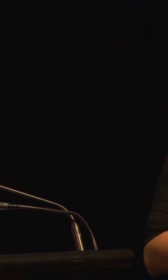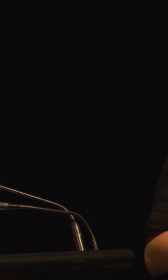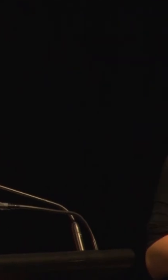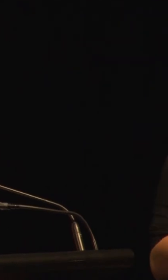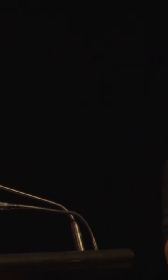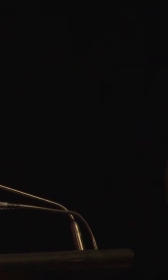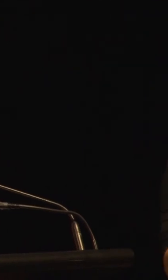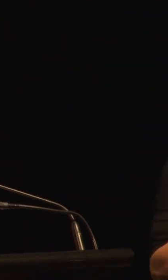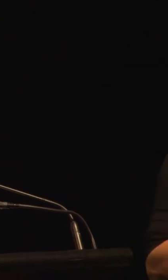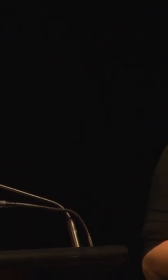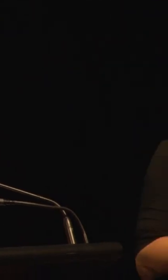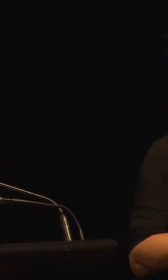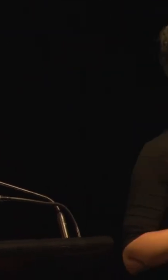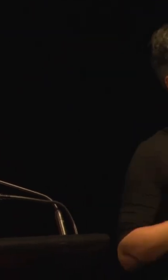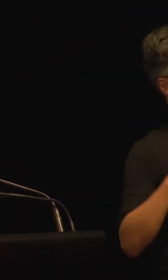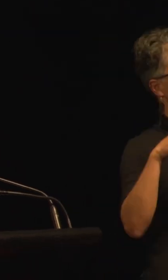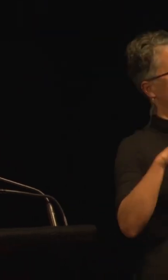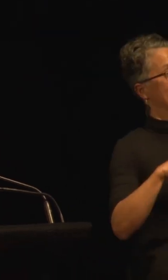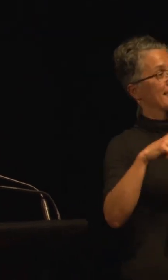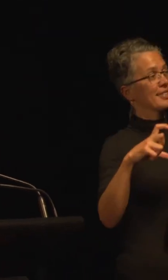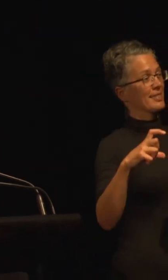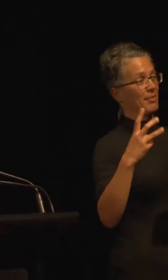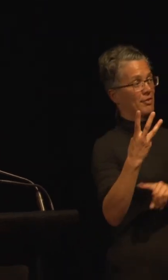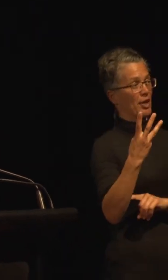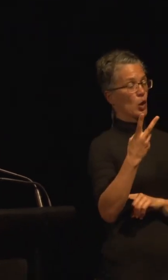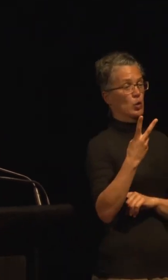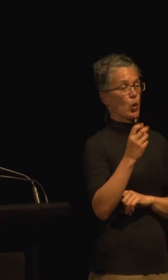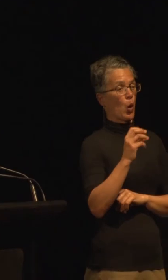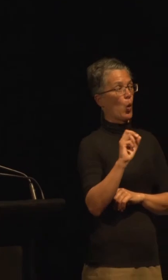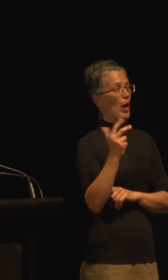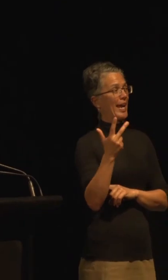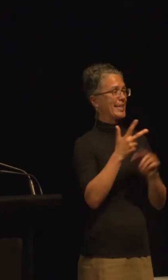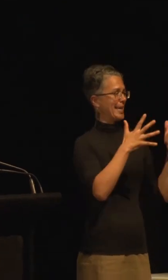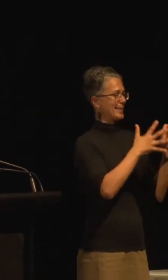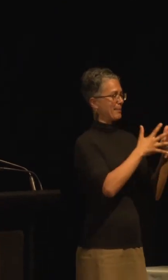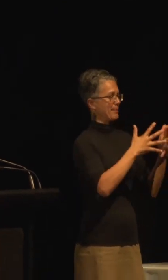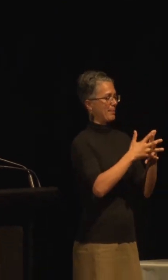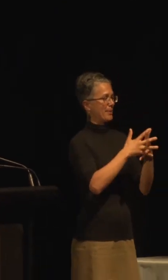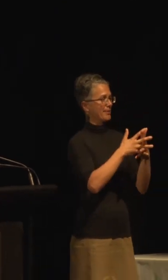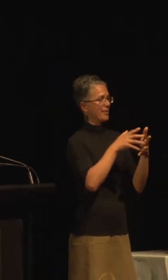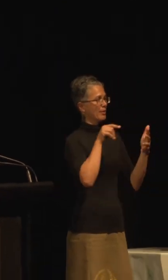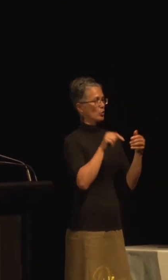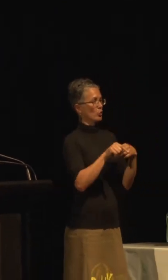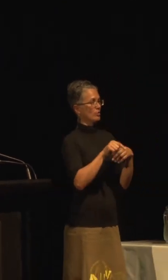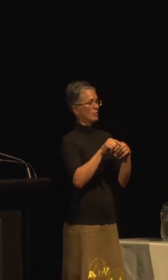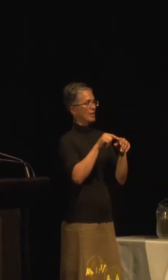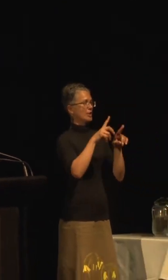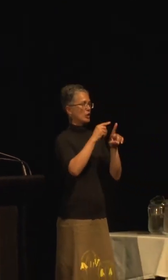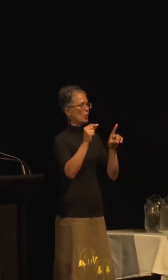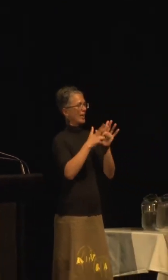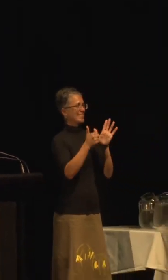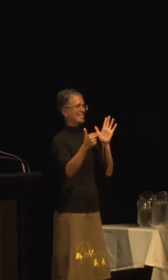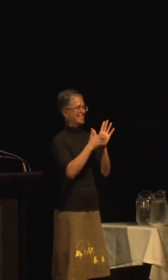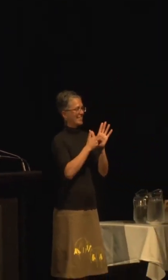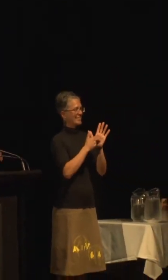Aha. On the 3rd of December 2008, www.digitalnz.org went live. This